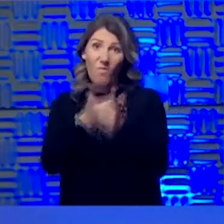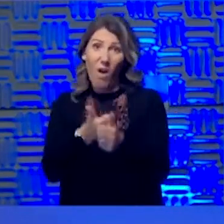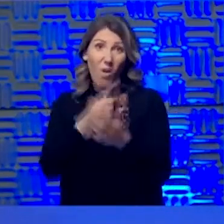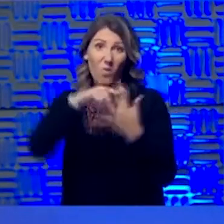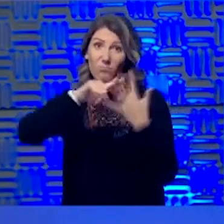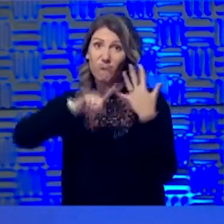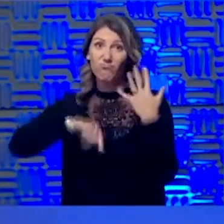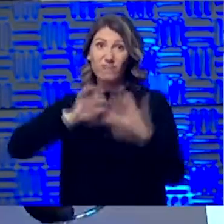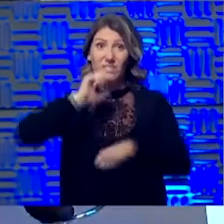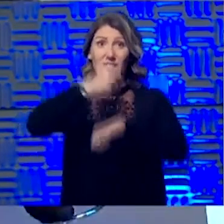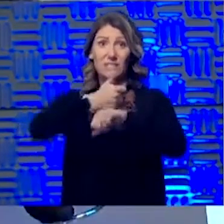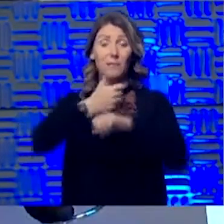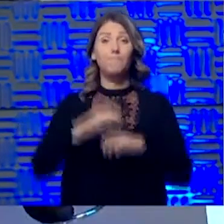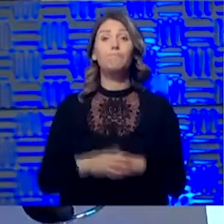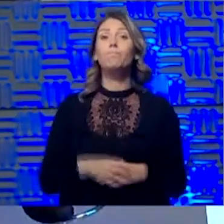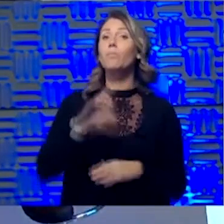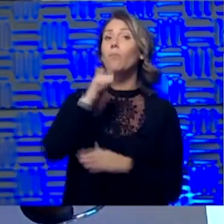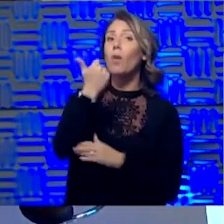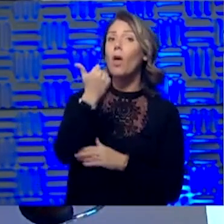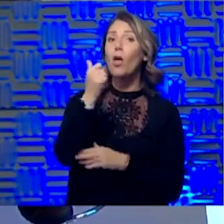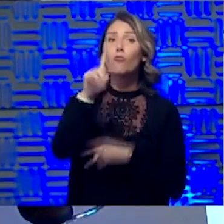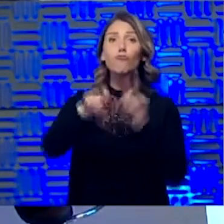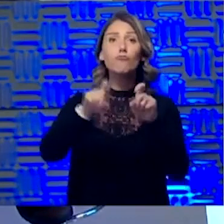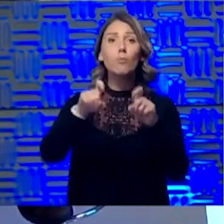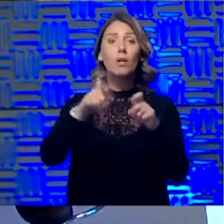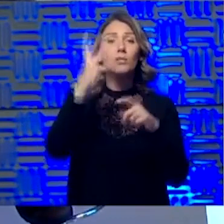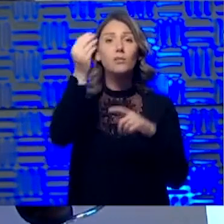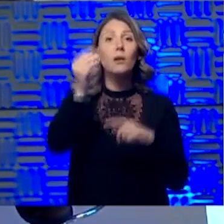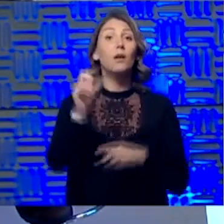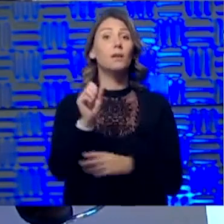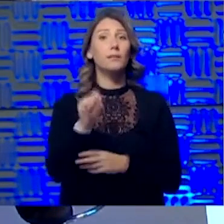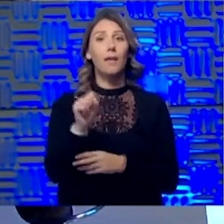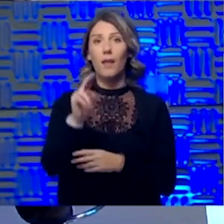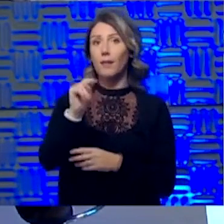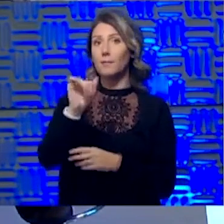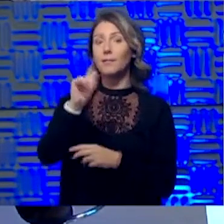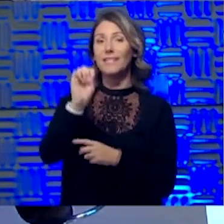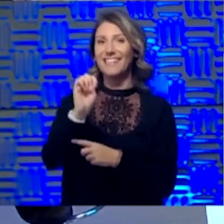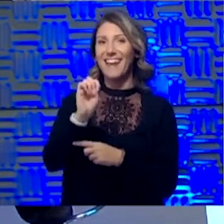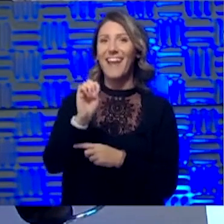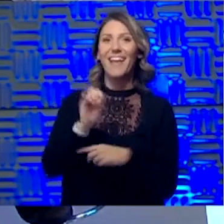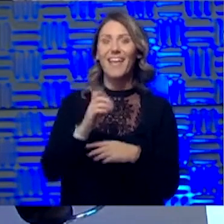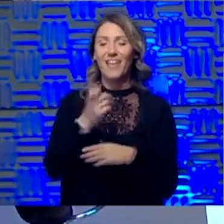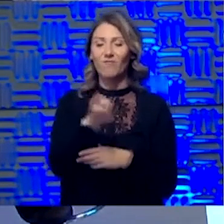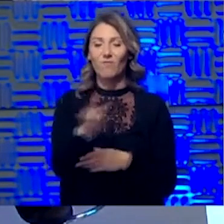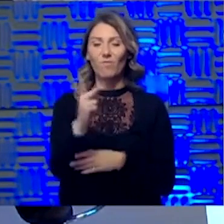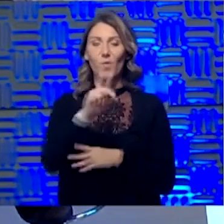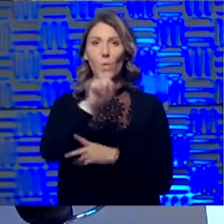things. Other questions out there? Yeah, this is Nate. I've got a couple